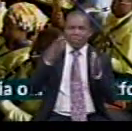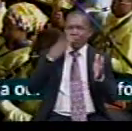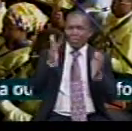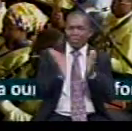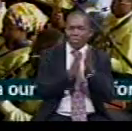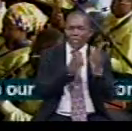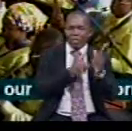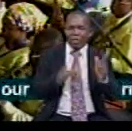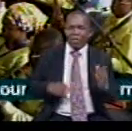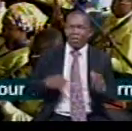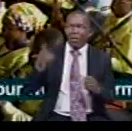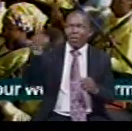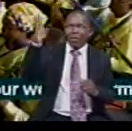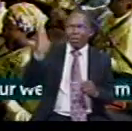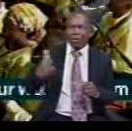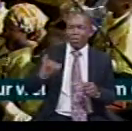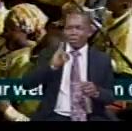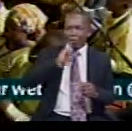the